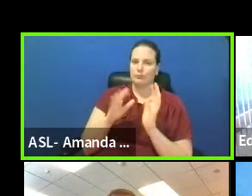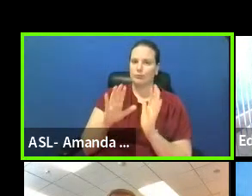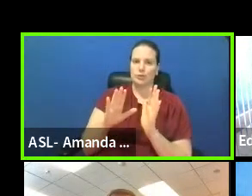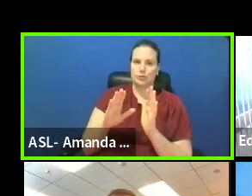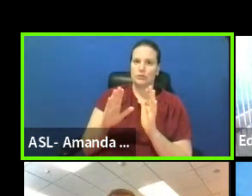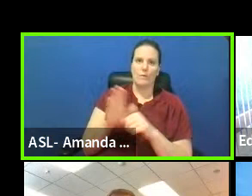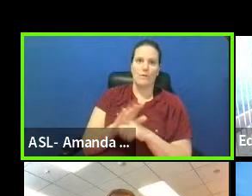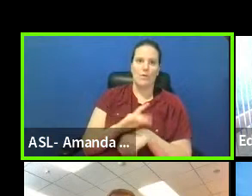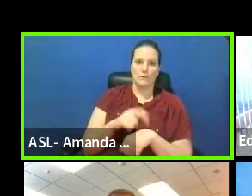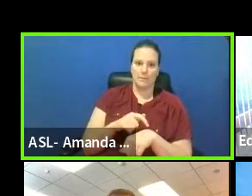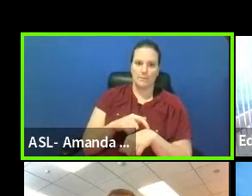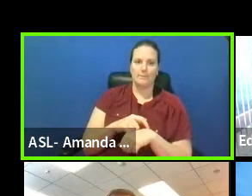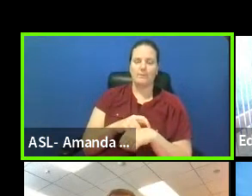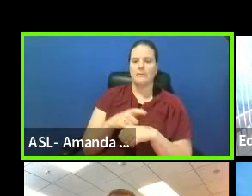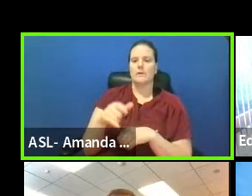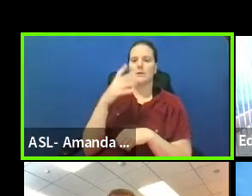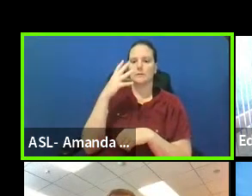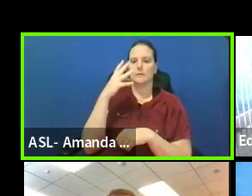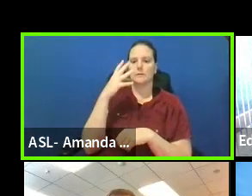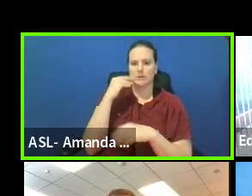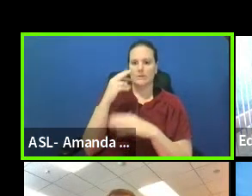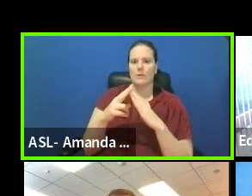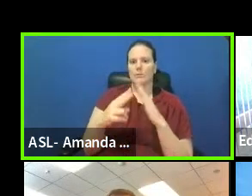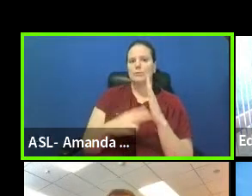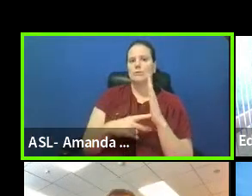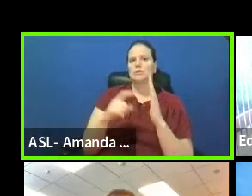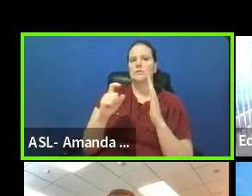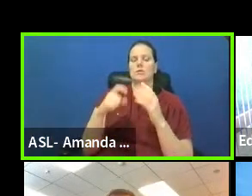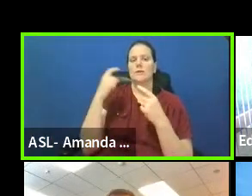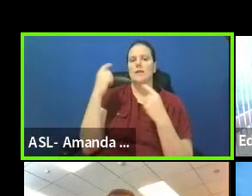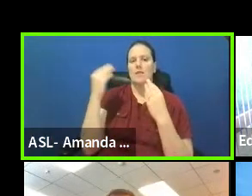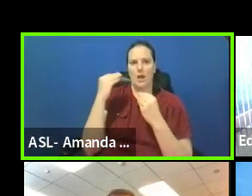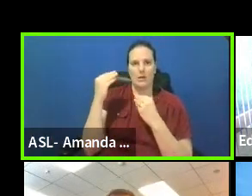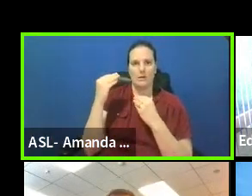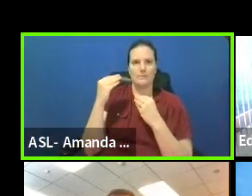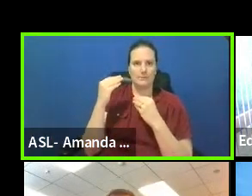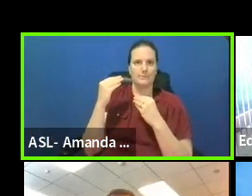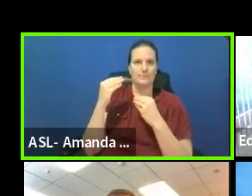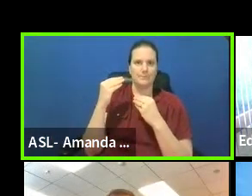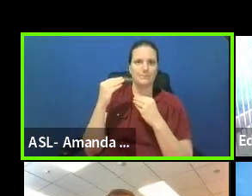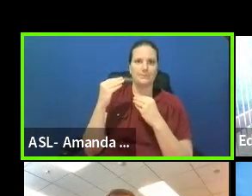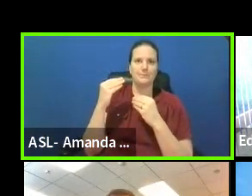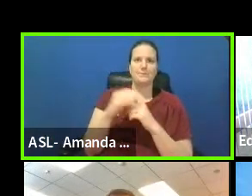that the experience of the bridge needs to be thought of